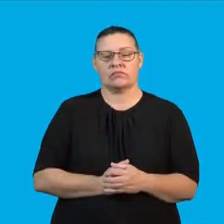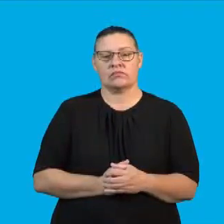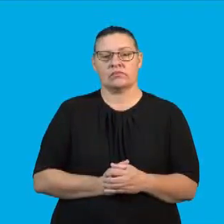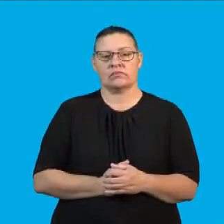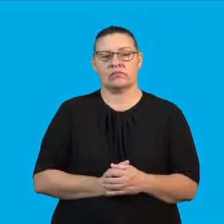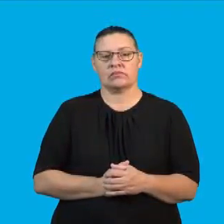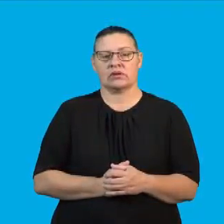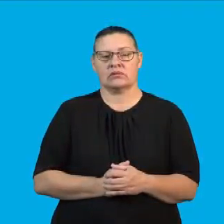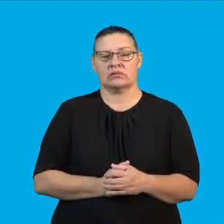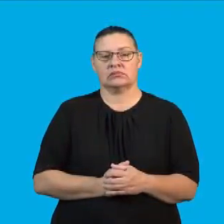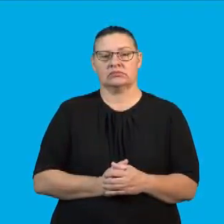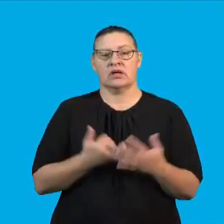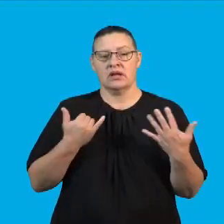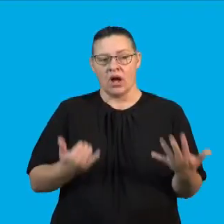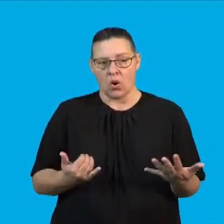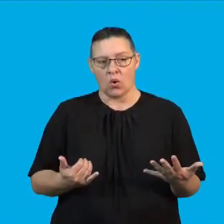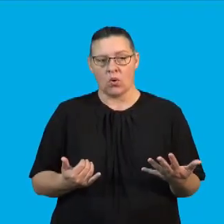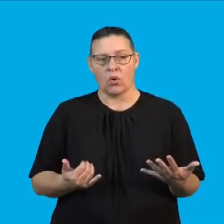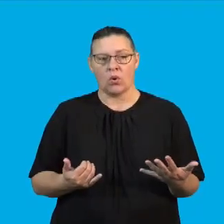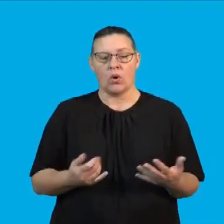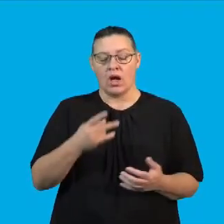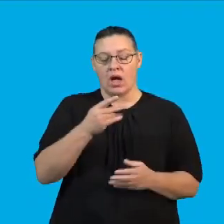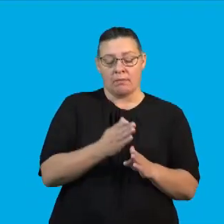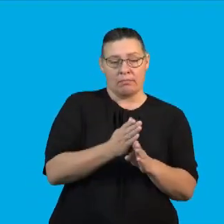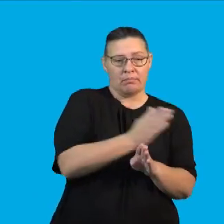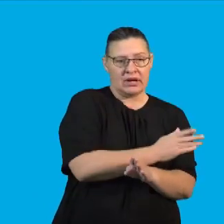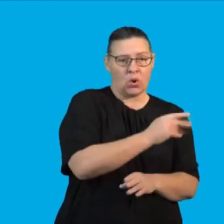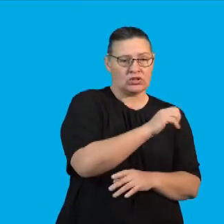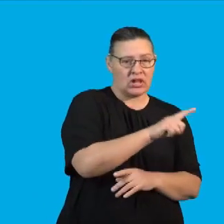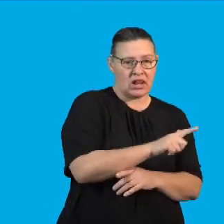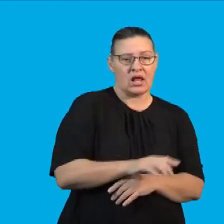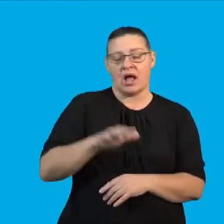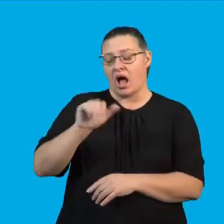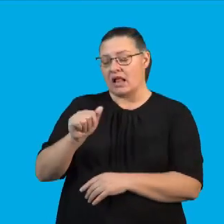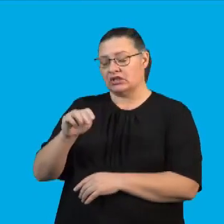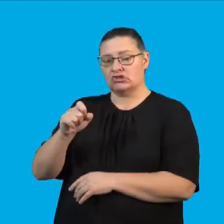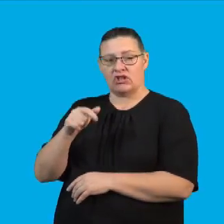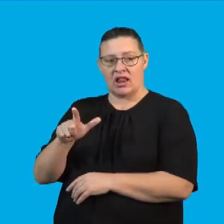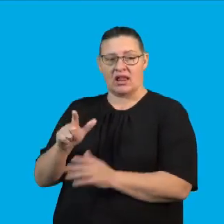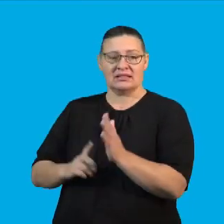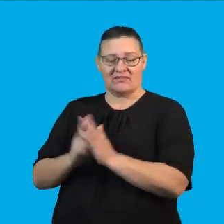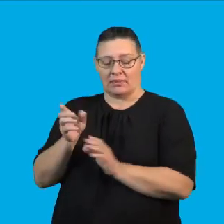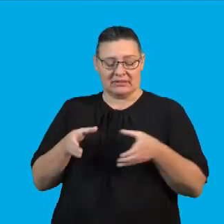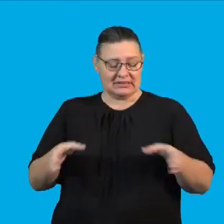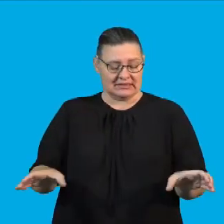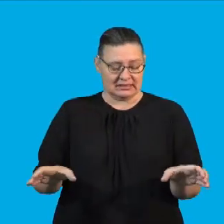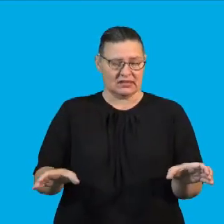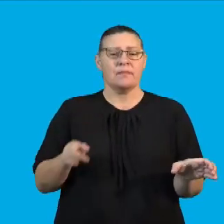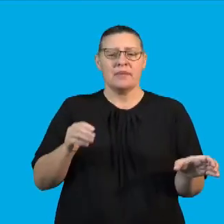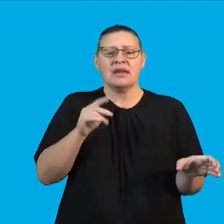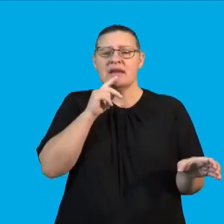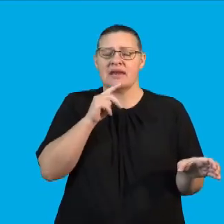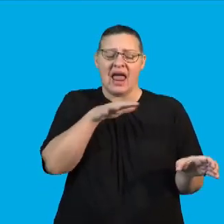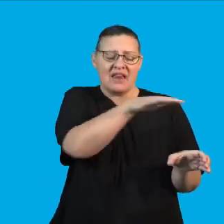We are now going back to look at our precocial development and altricial development, how they